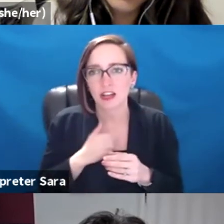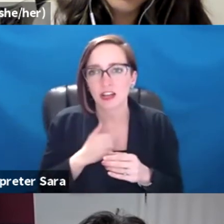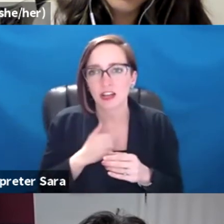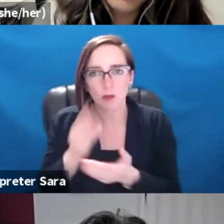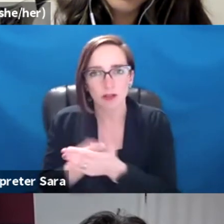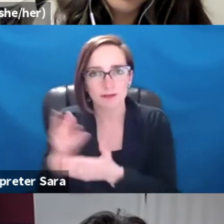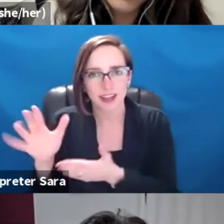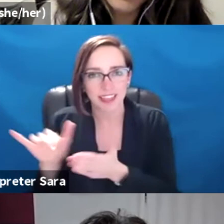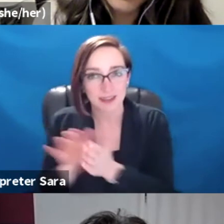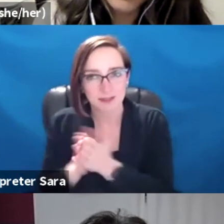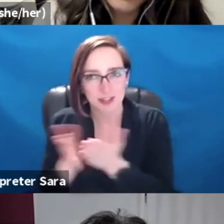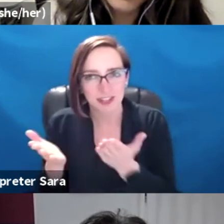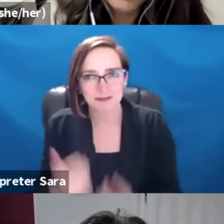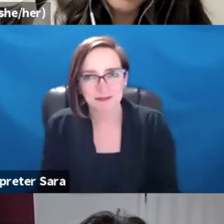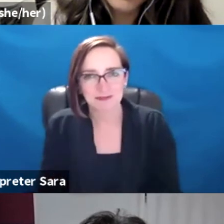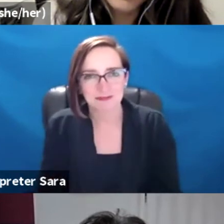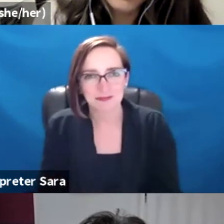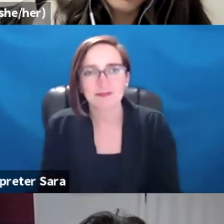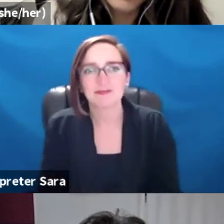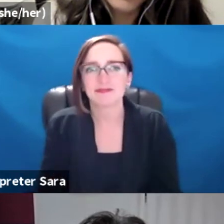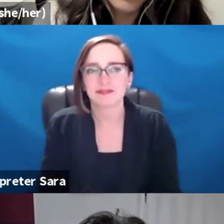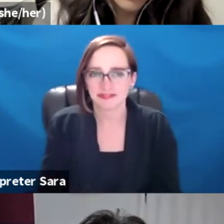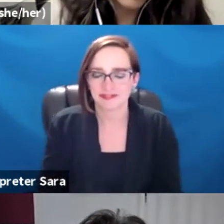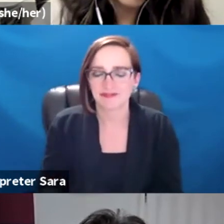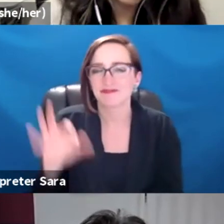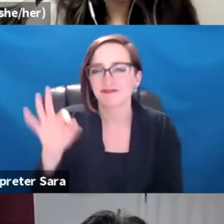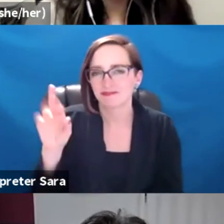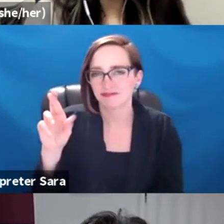that book. Yes, Frances Weller.